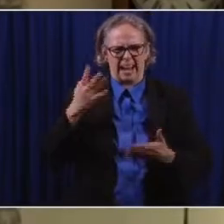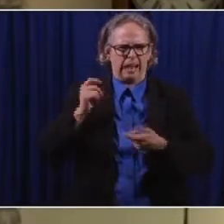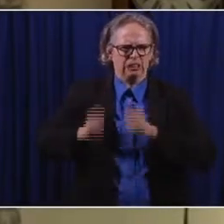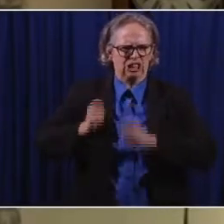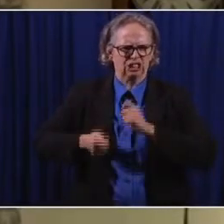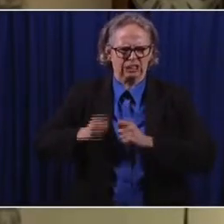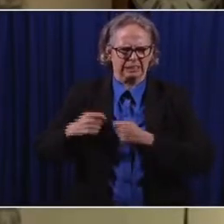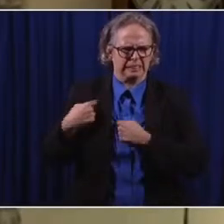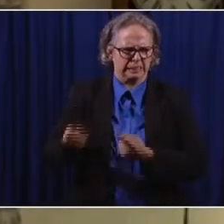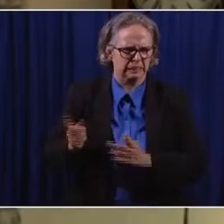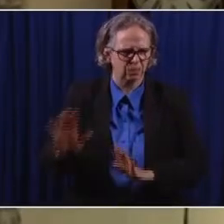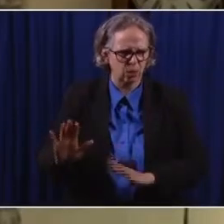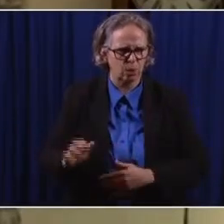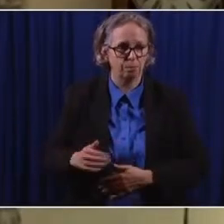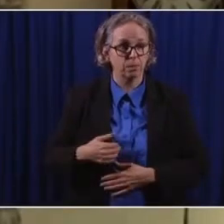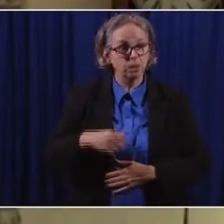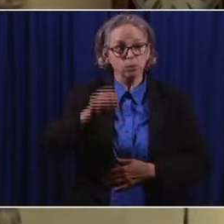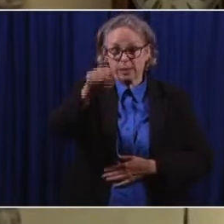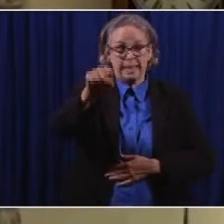be with him then.